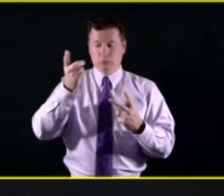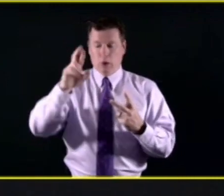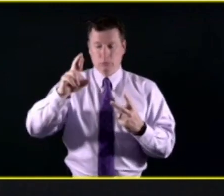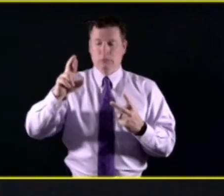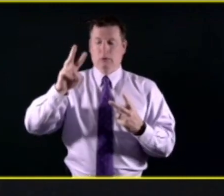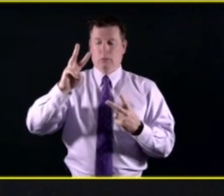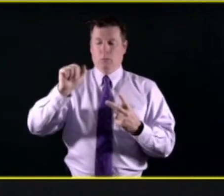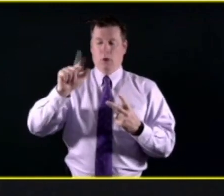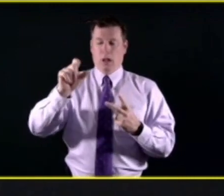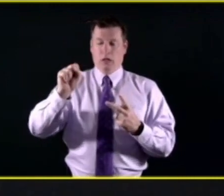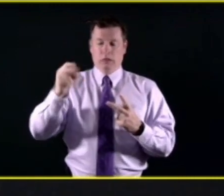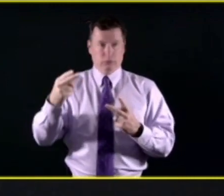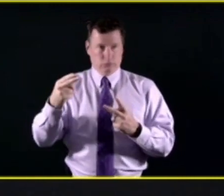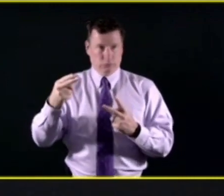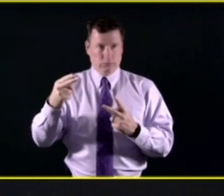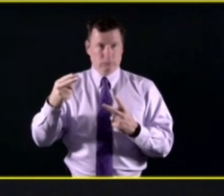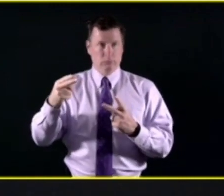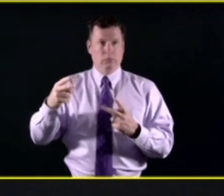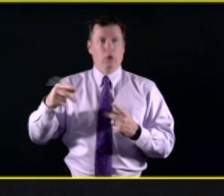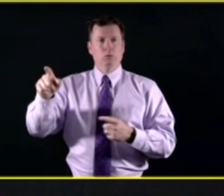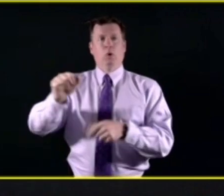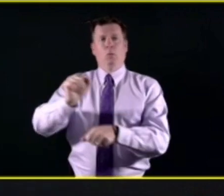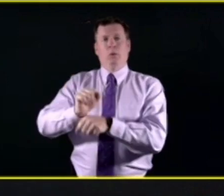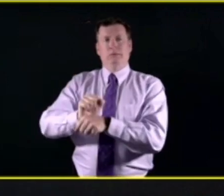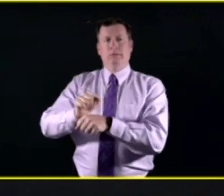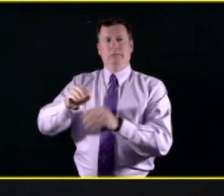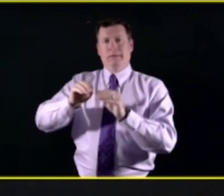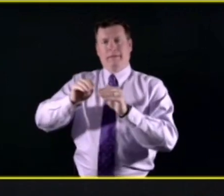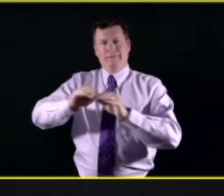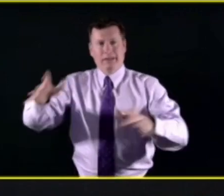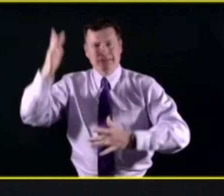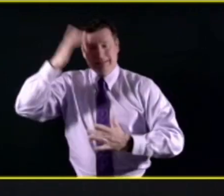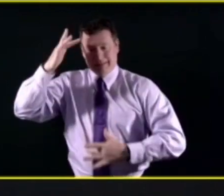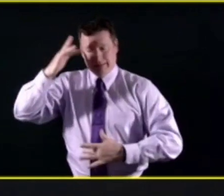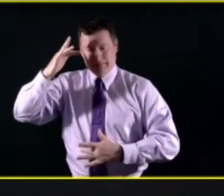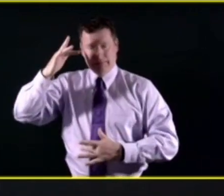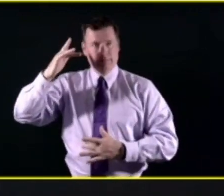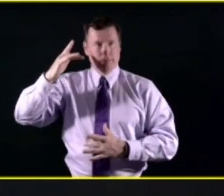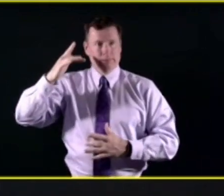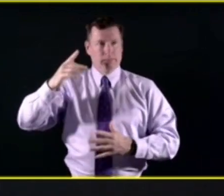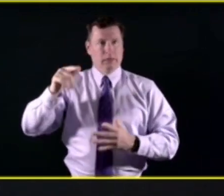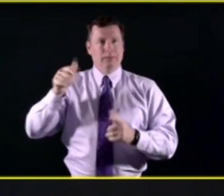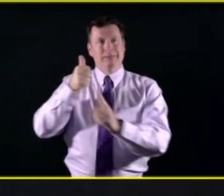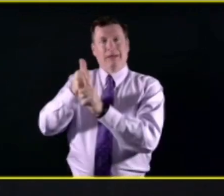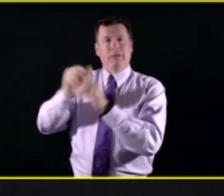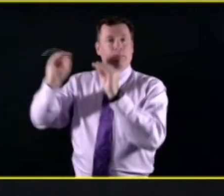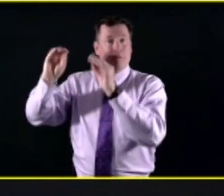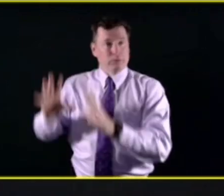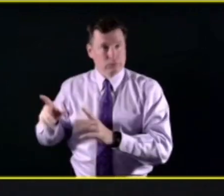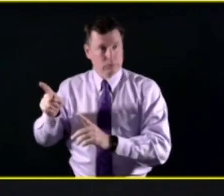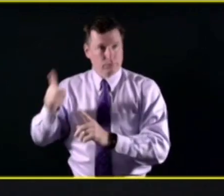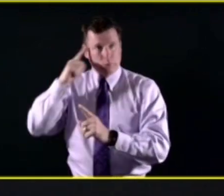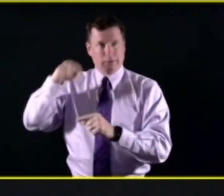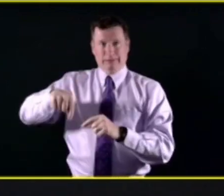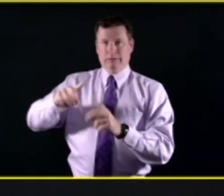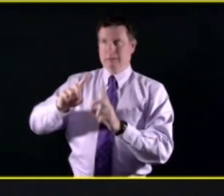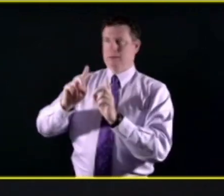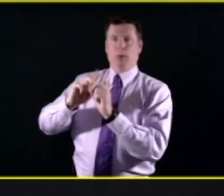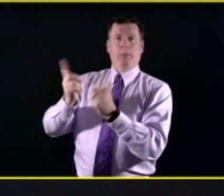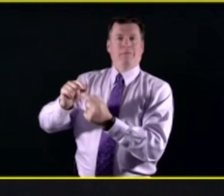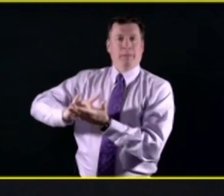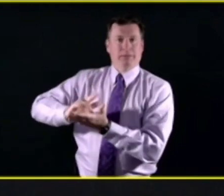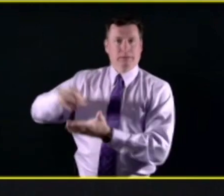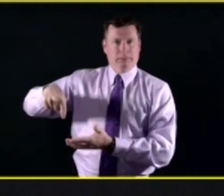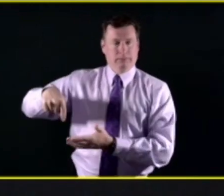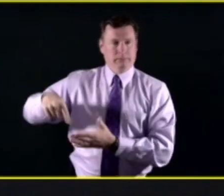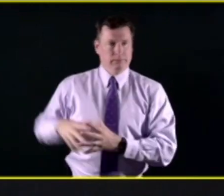the Infectious Disease Unit at Rochester Regional Health and a professor in our Department of Medicine. I'm not sure we can see him yet, but we are